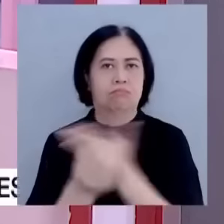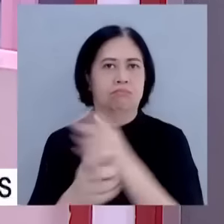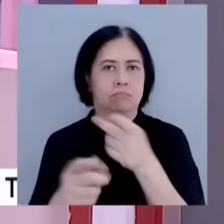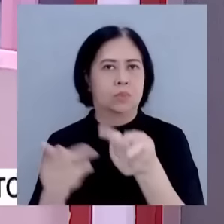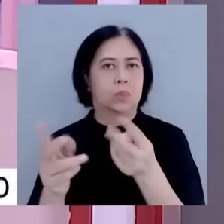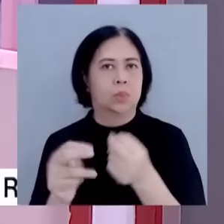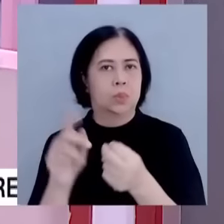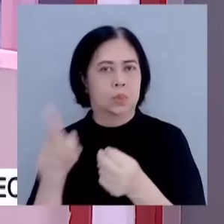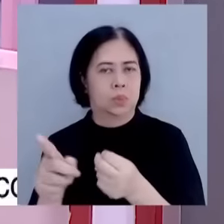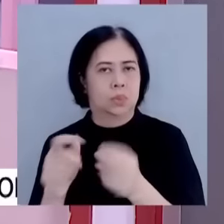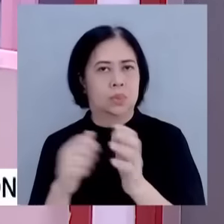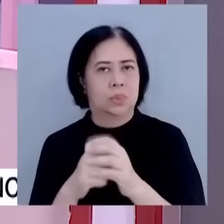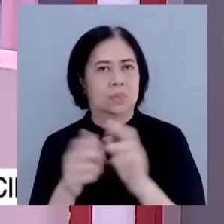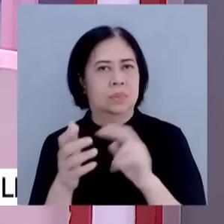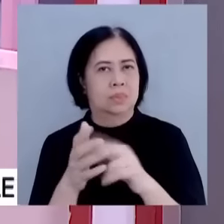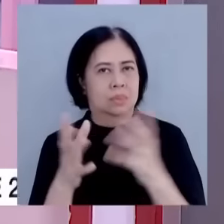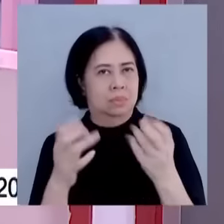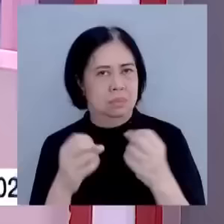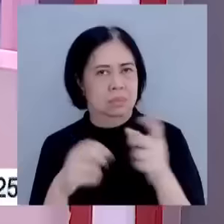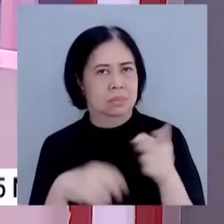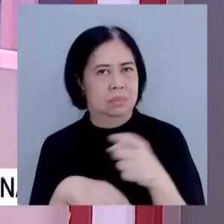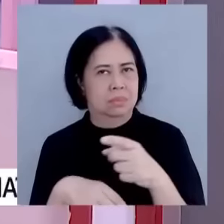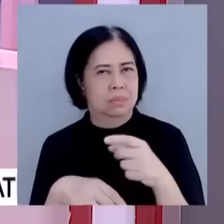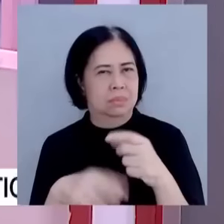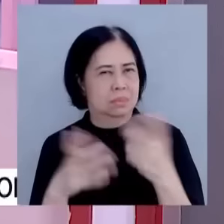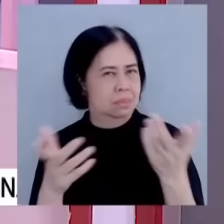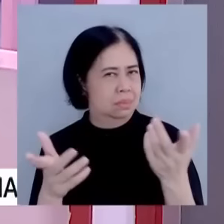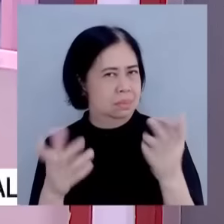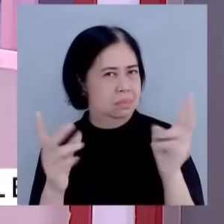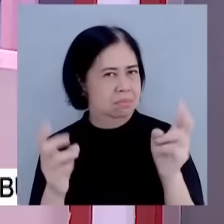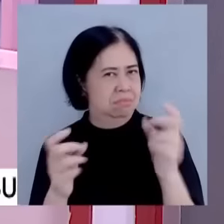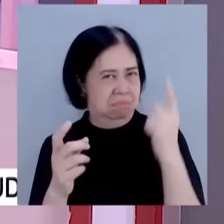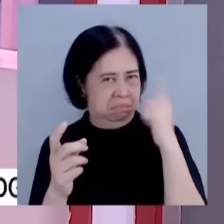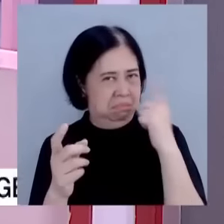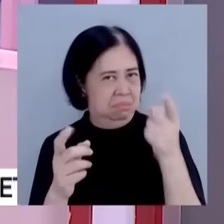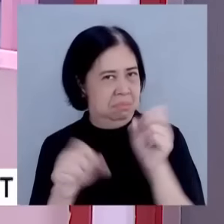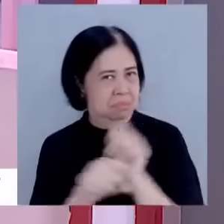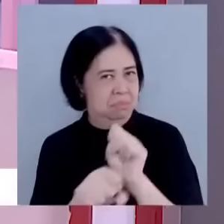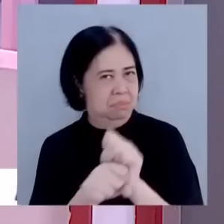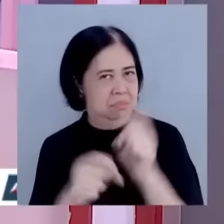the toothpaste back in the tube? And is it going to work, Professor?